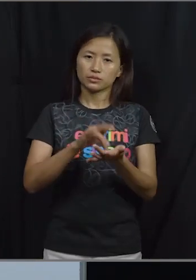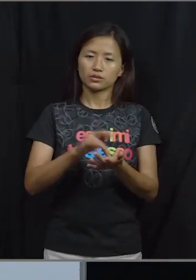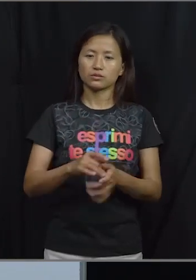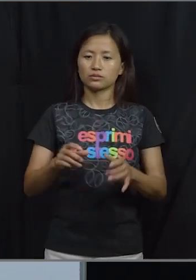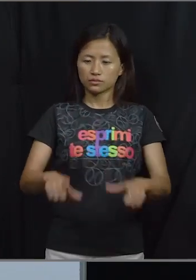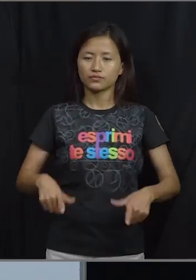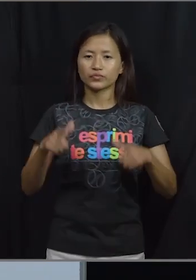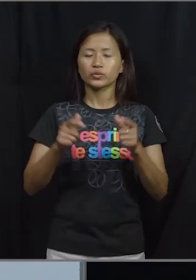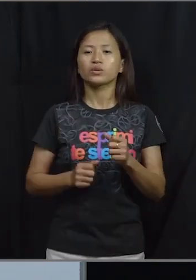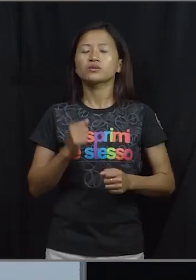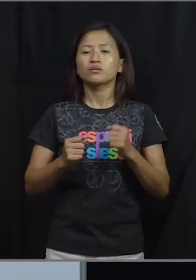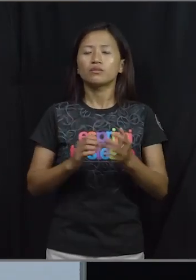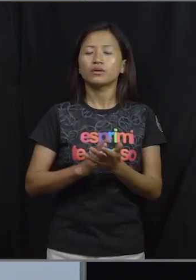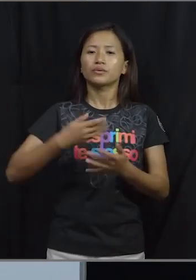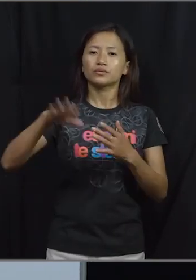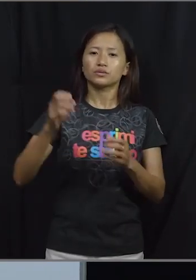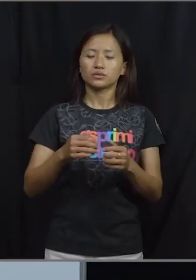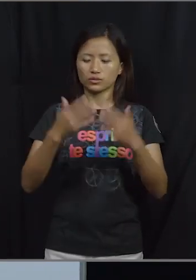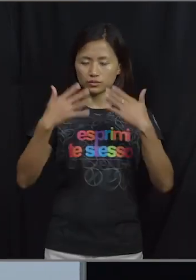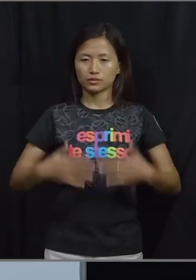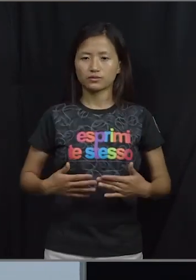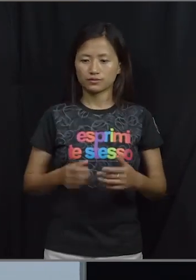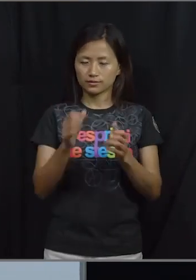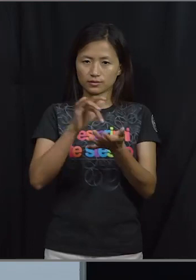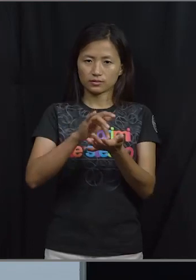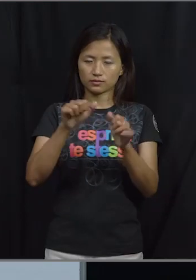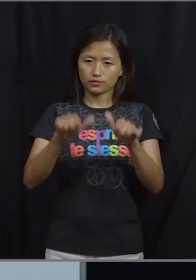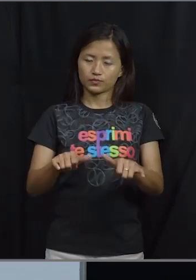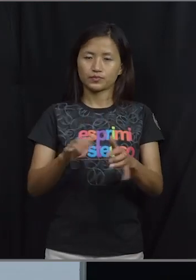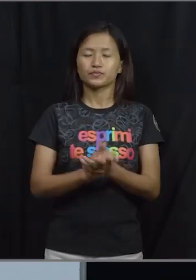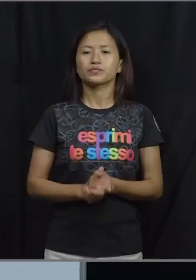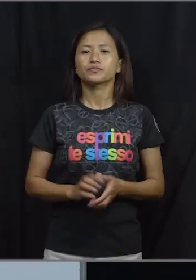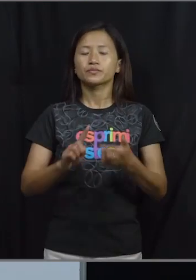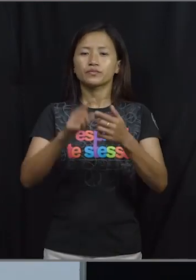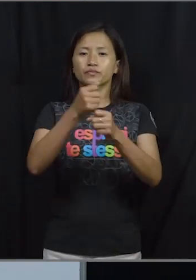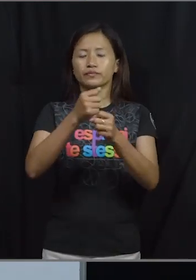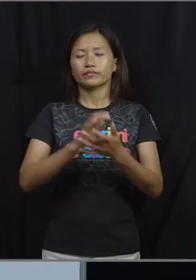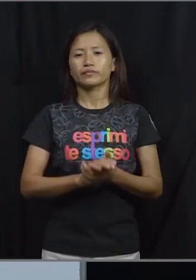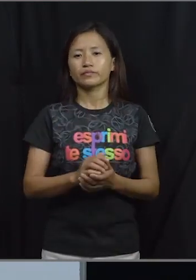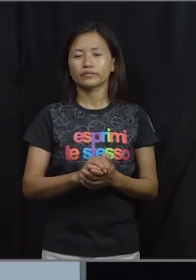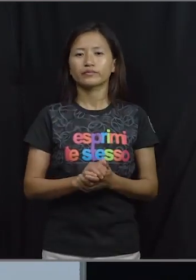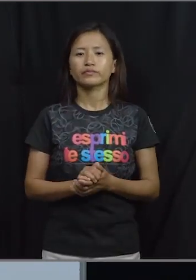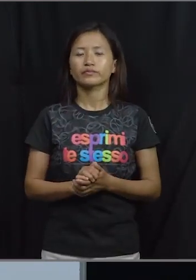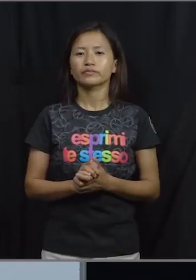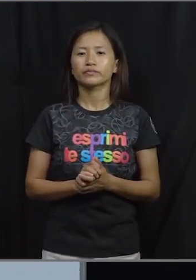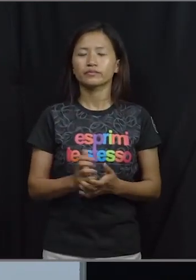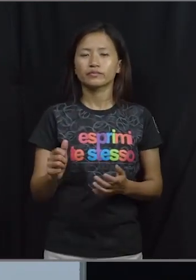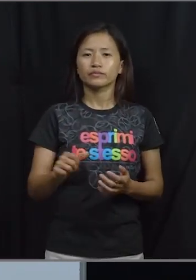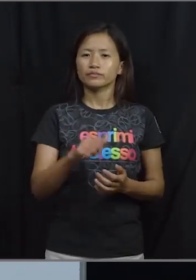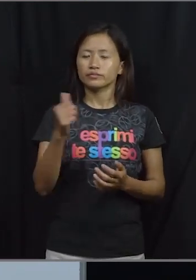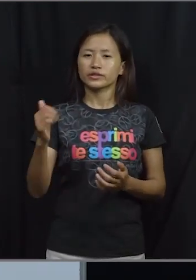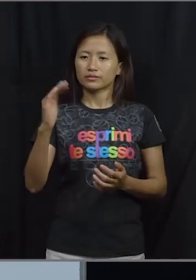run away when they see human settlements, isn't it? And another example can be, you know,